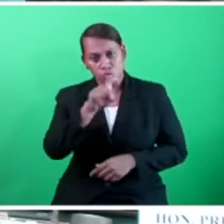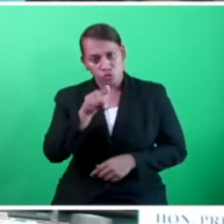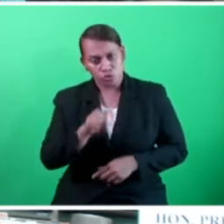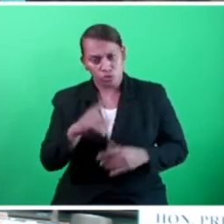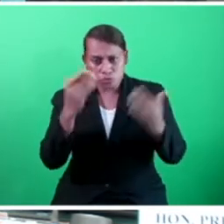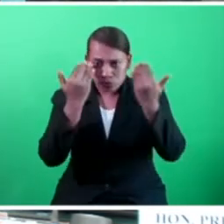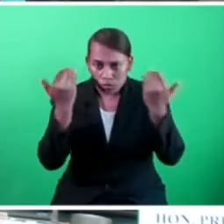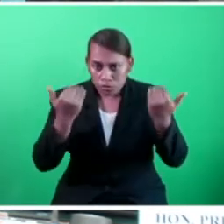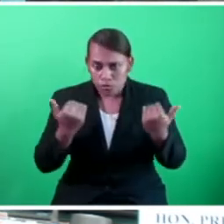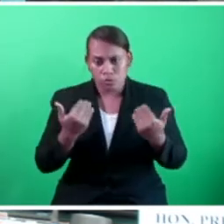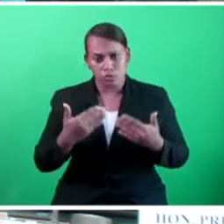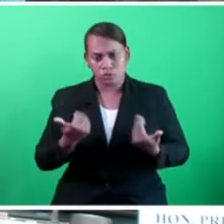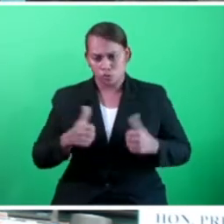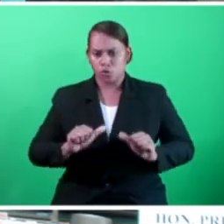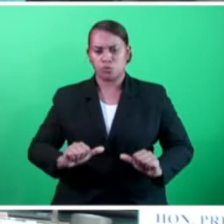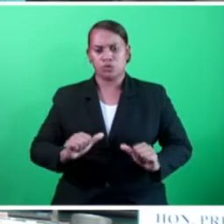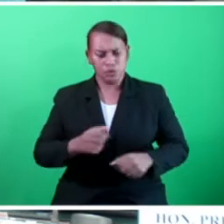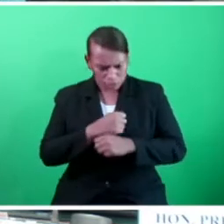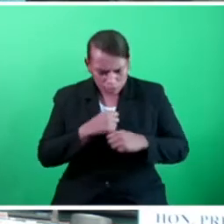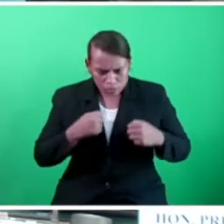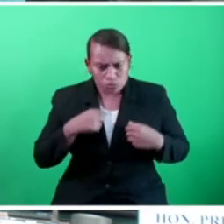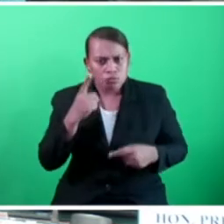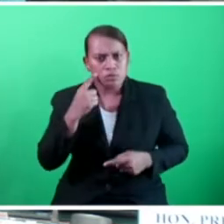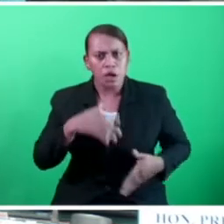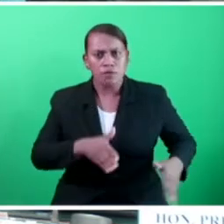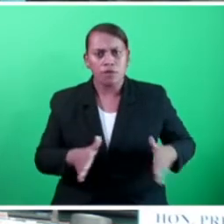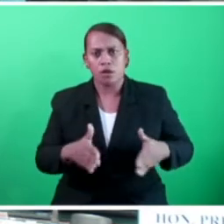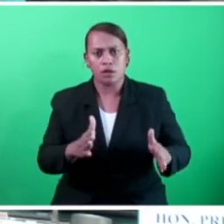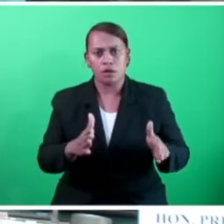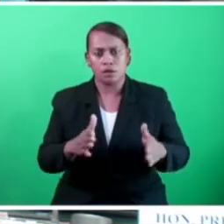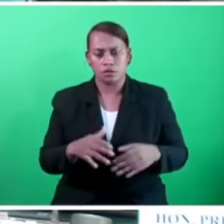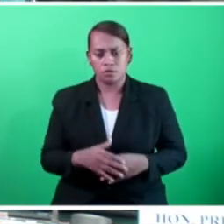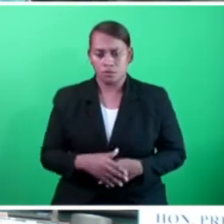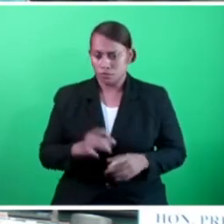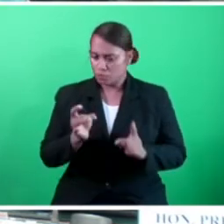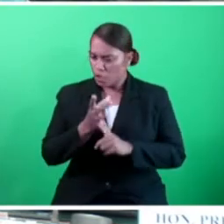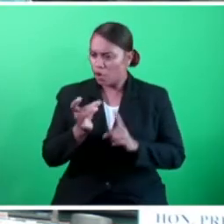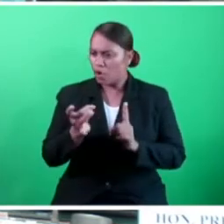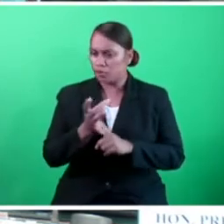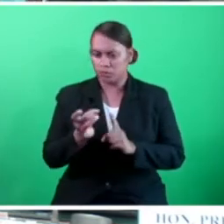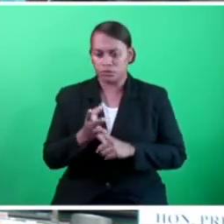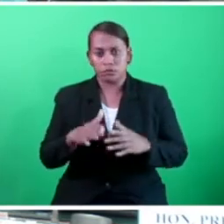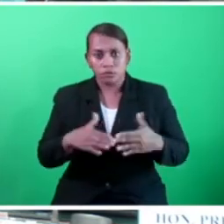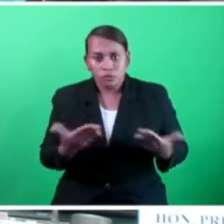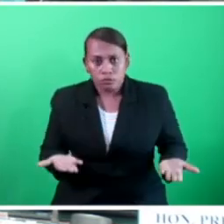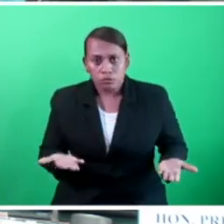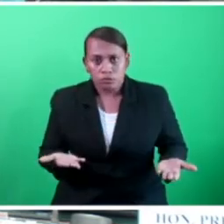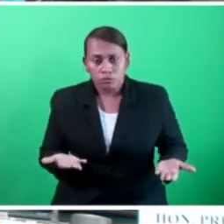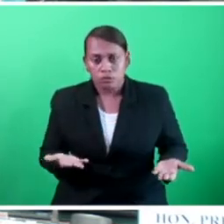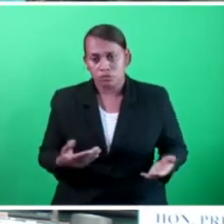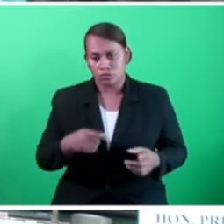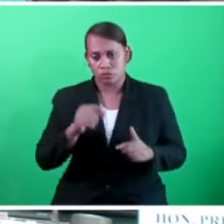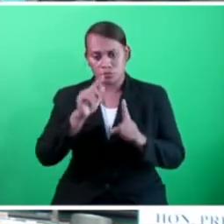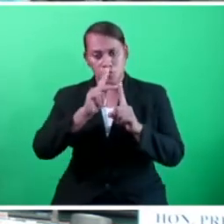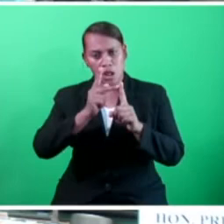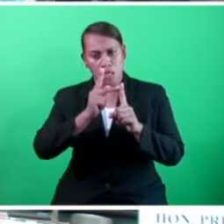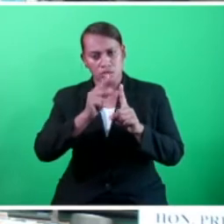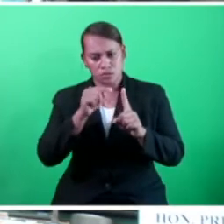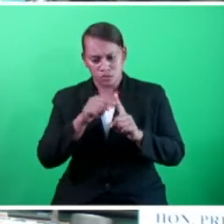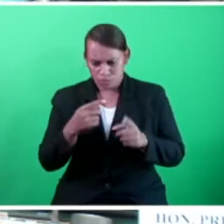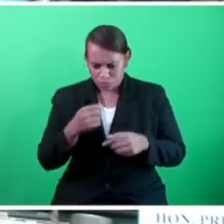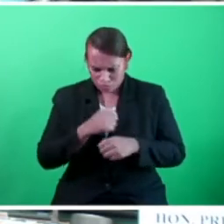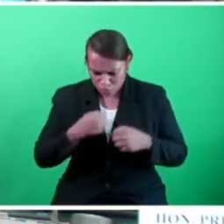protecting our waterways is now very critical and very high on the agenda of Ministry of Waterways and